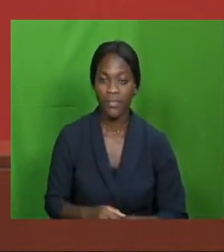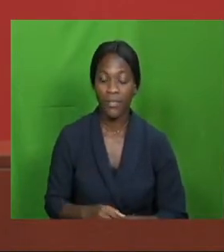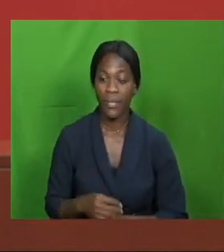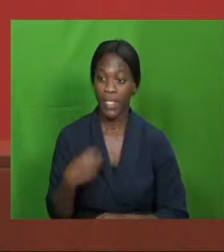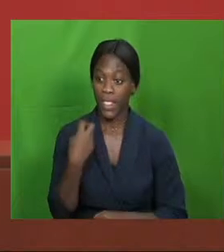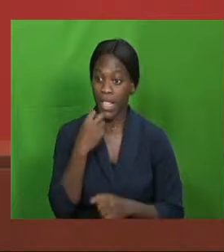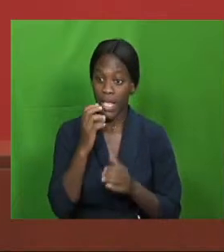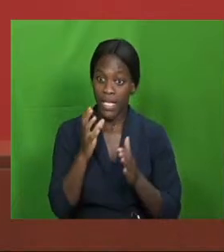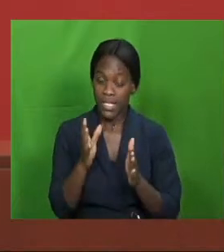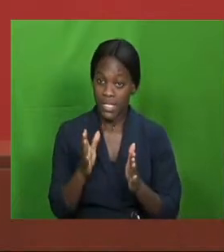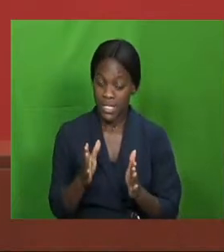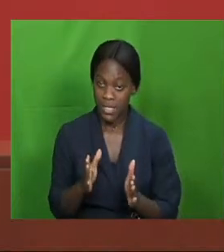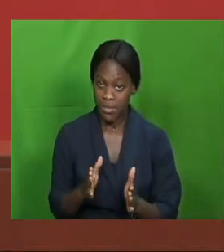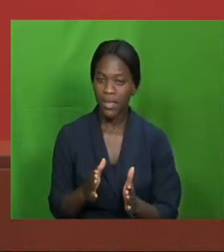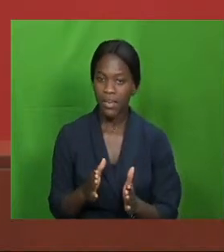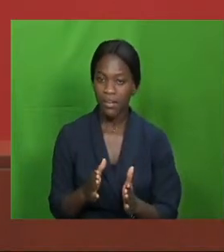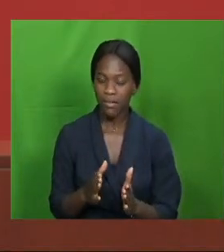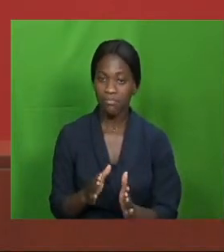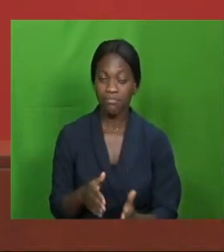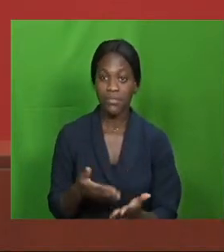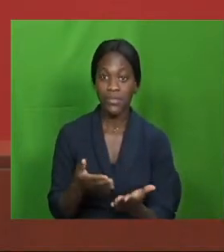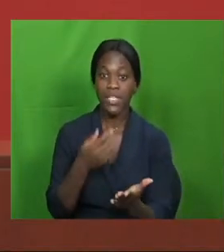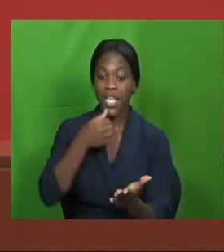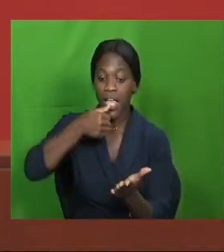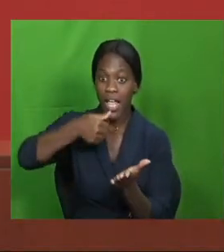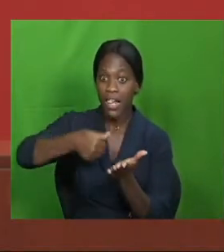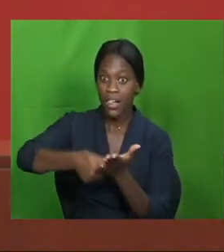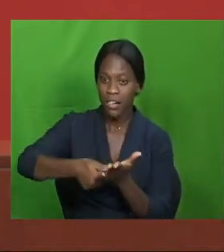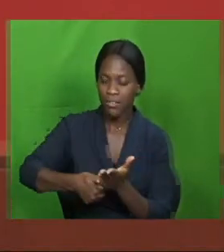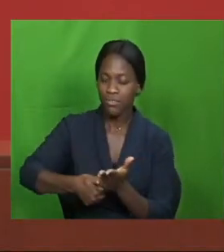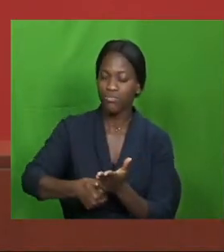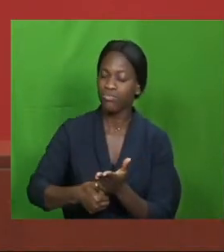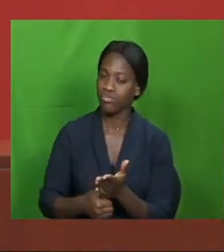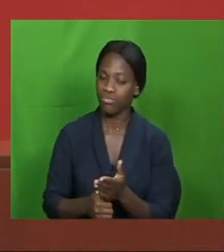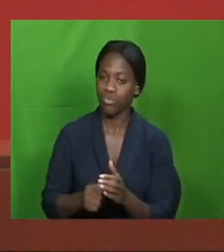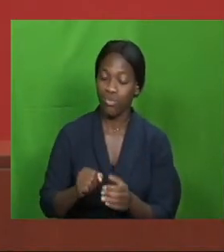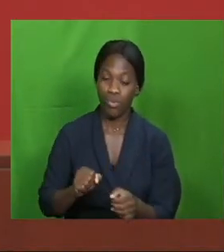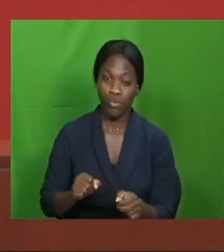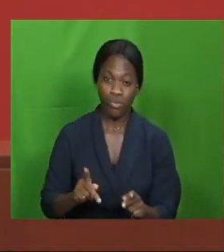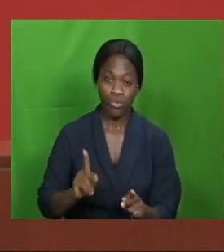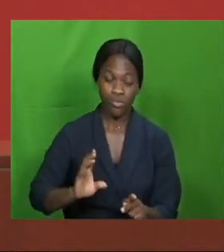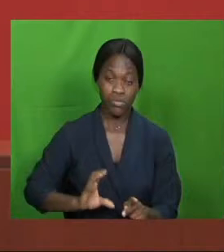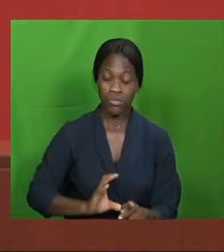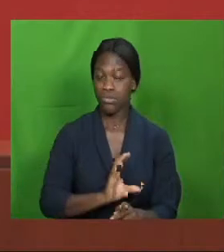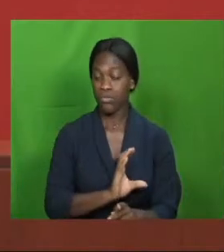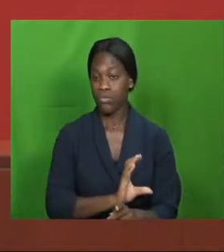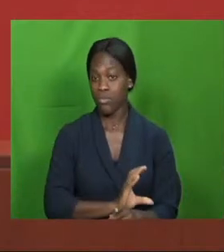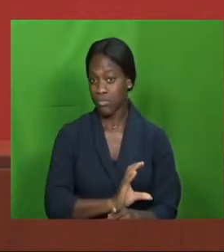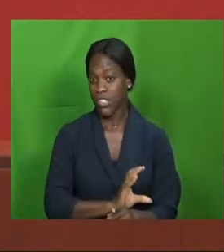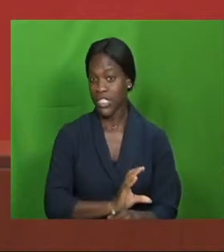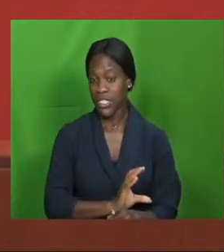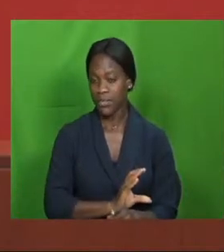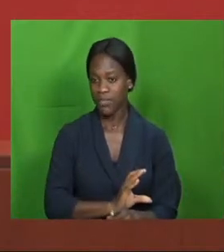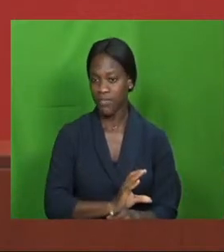Speaker referred the letter to the Parliamentary Committee on Privileges, which met on 22nd